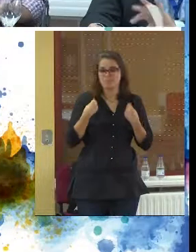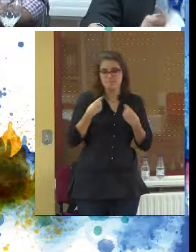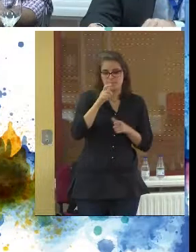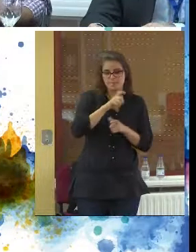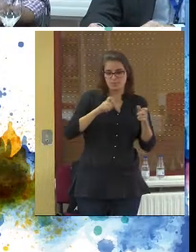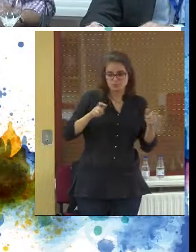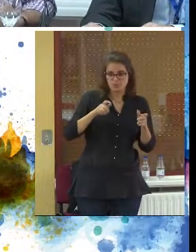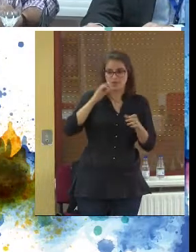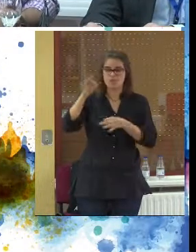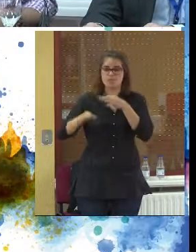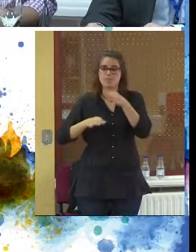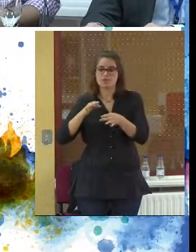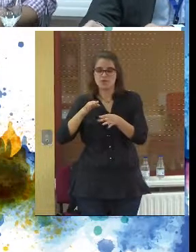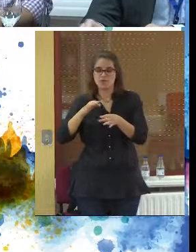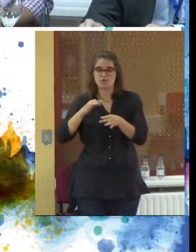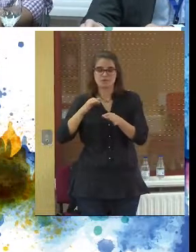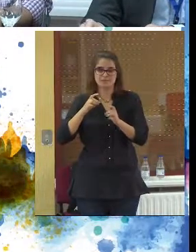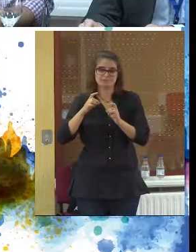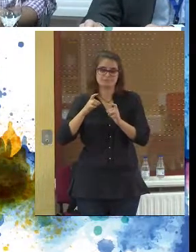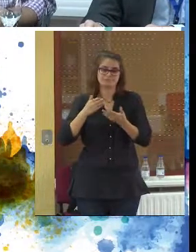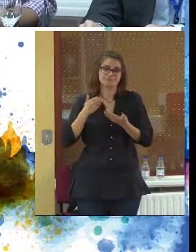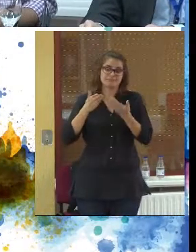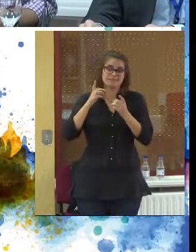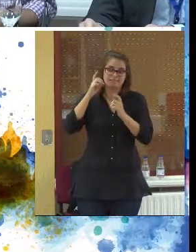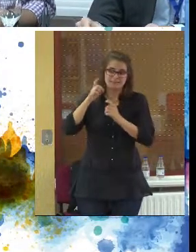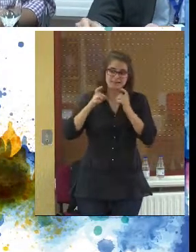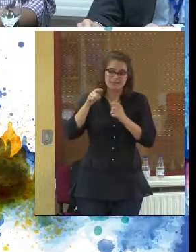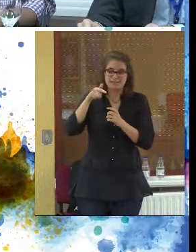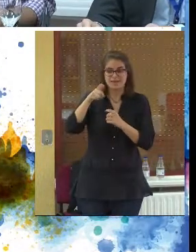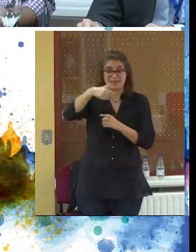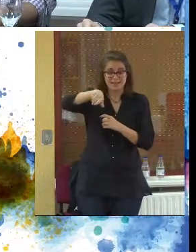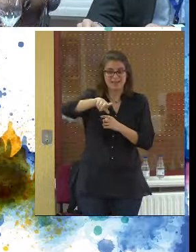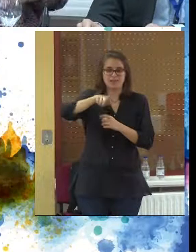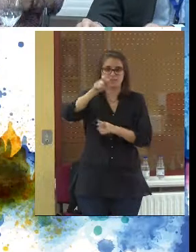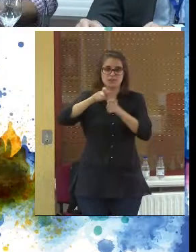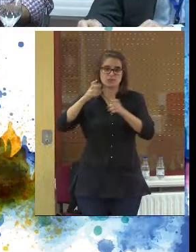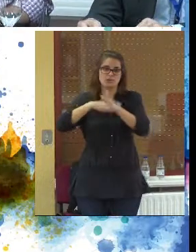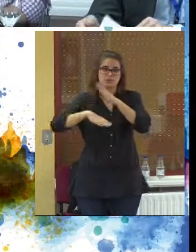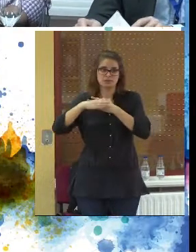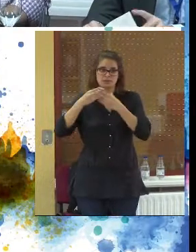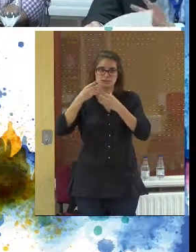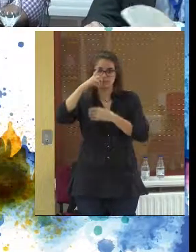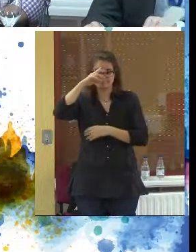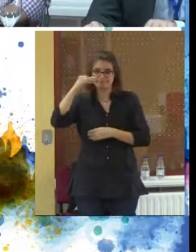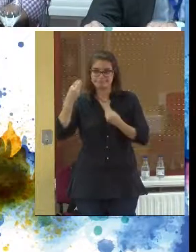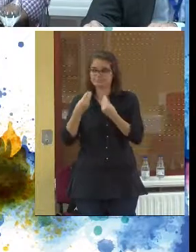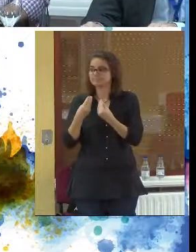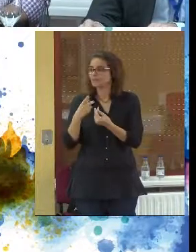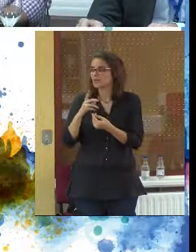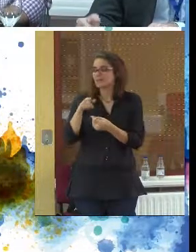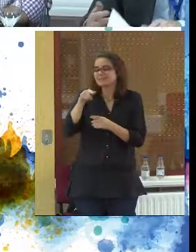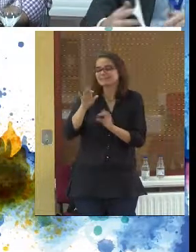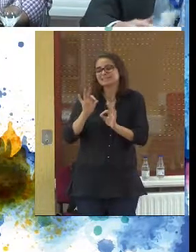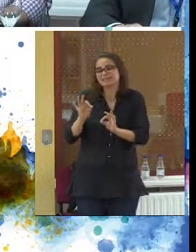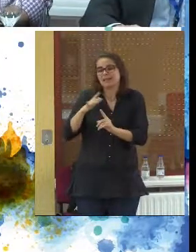compatible to the persons who are trying to use it, the disabled persons with cognitive